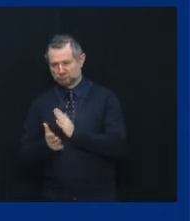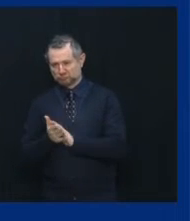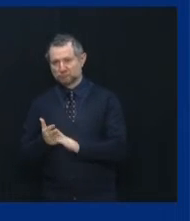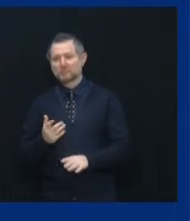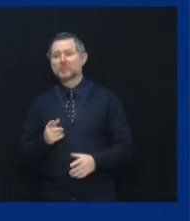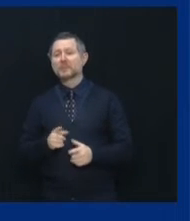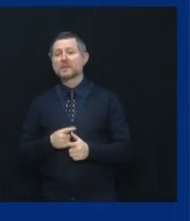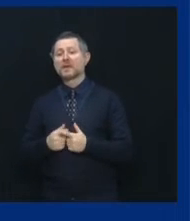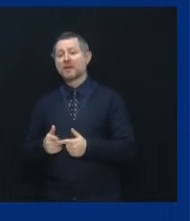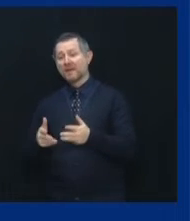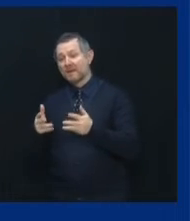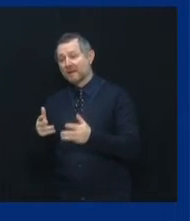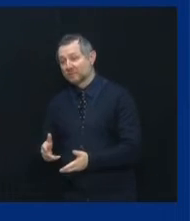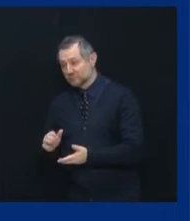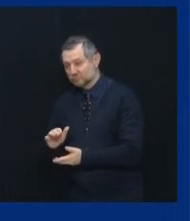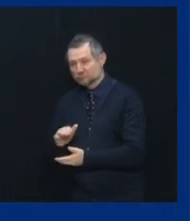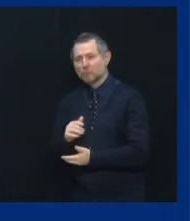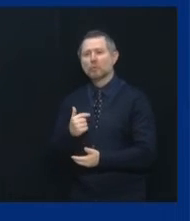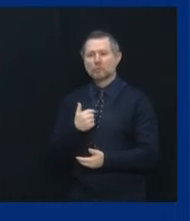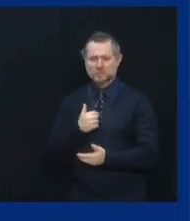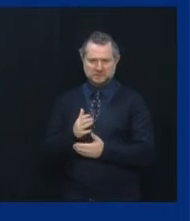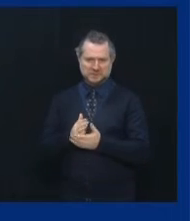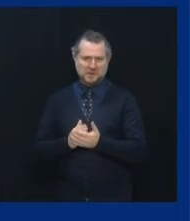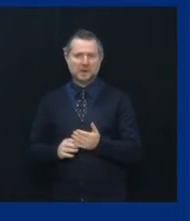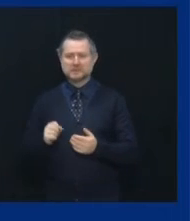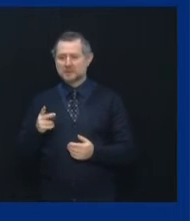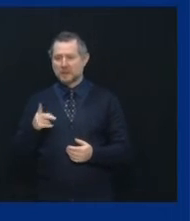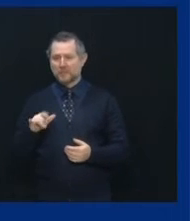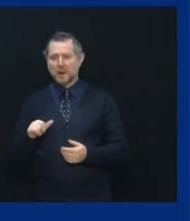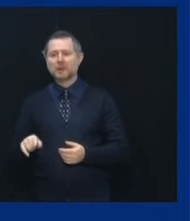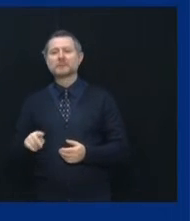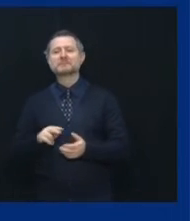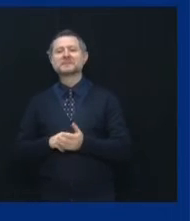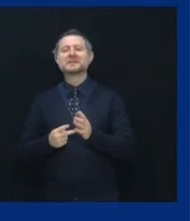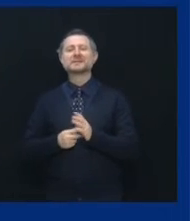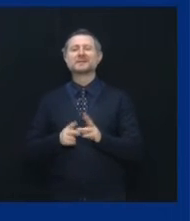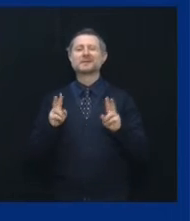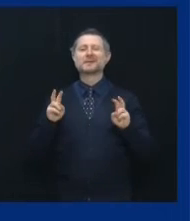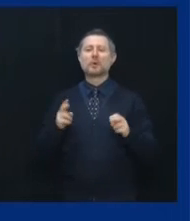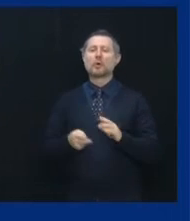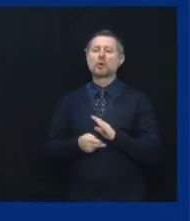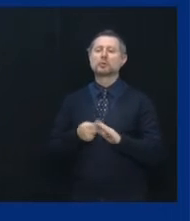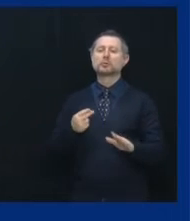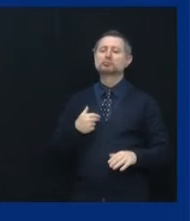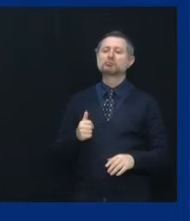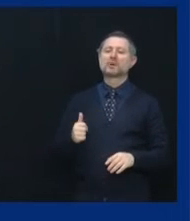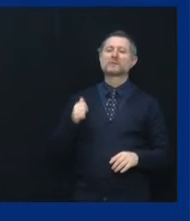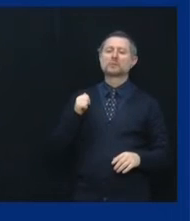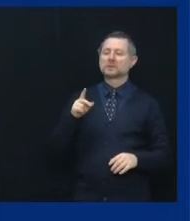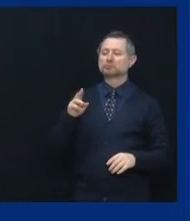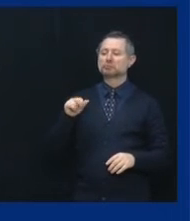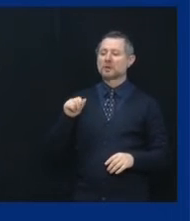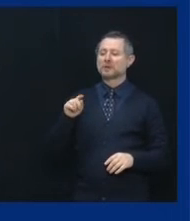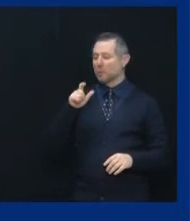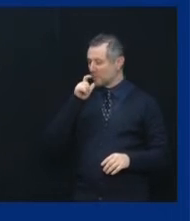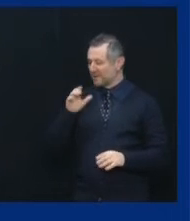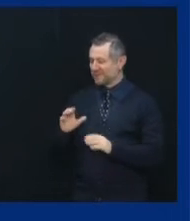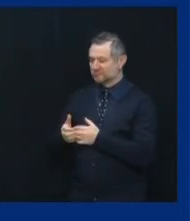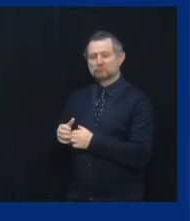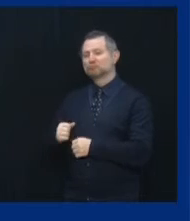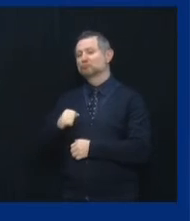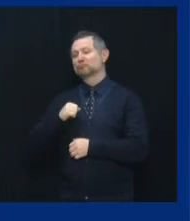supply. In other words, there will be a refusal rate even for healthcare